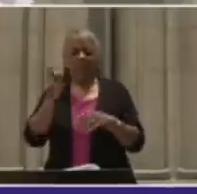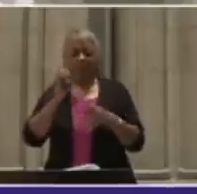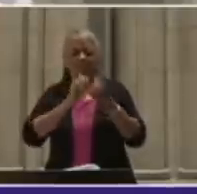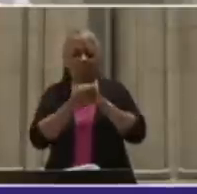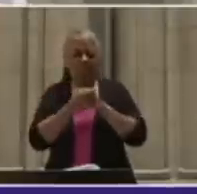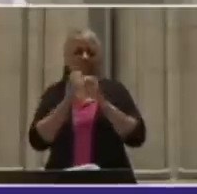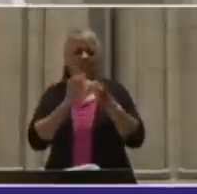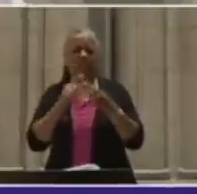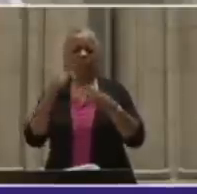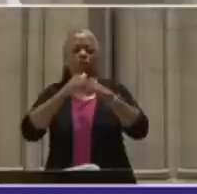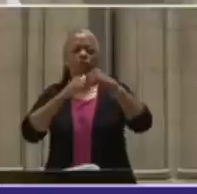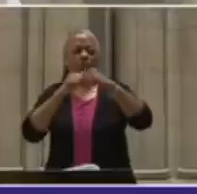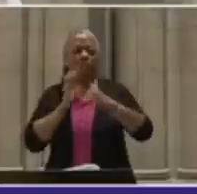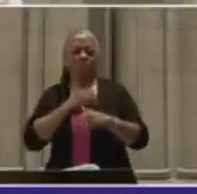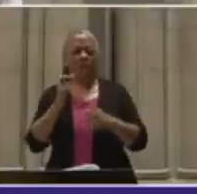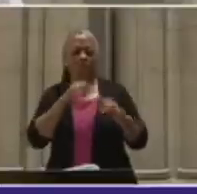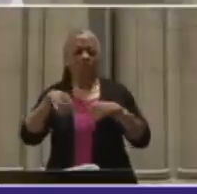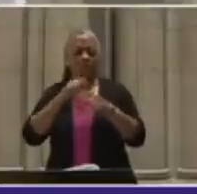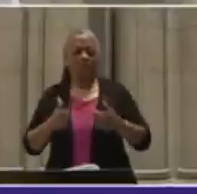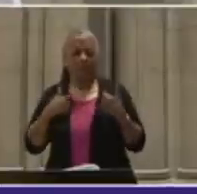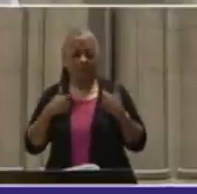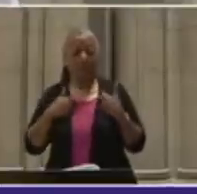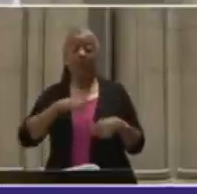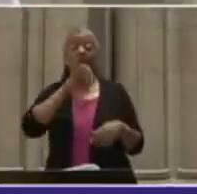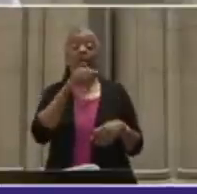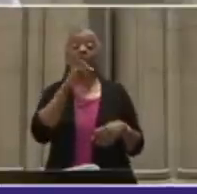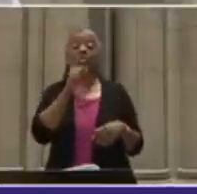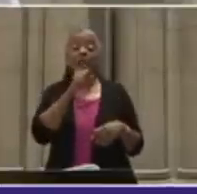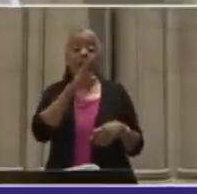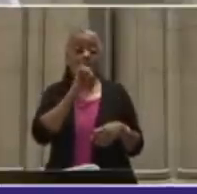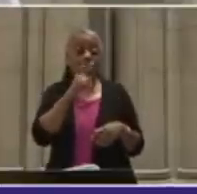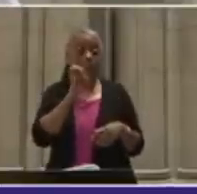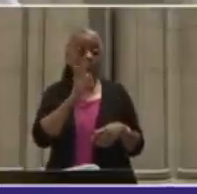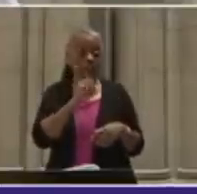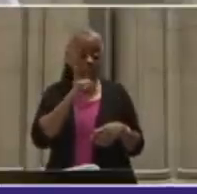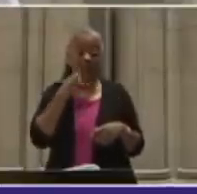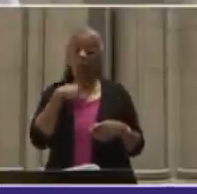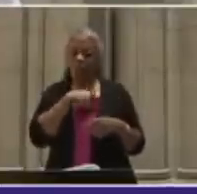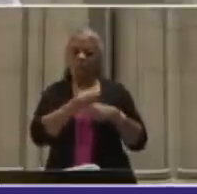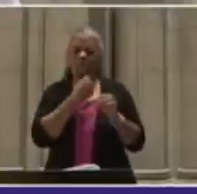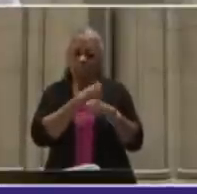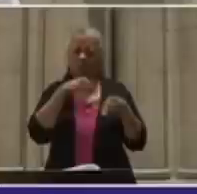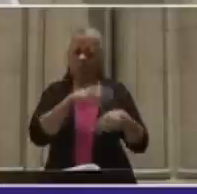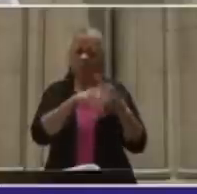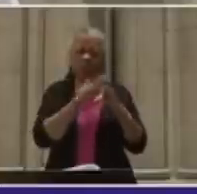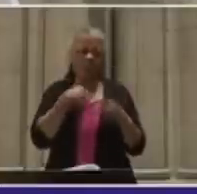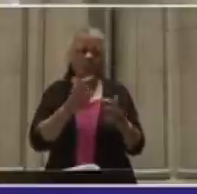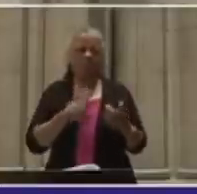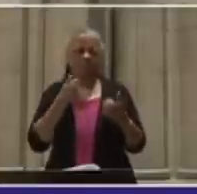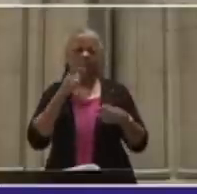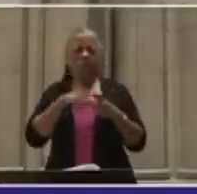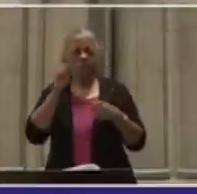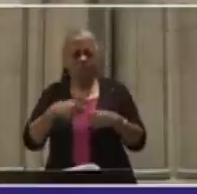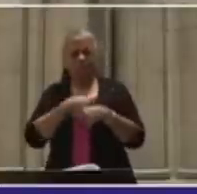to structures of our common life, he said, we made this world we're living in, and we must make it over again. And we